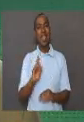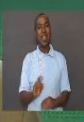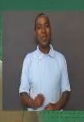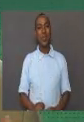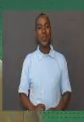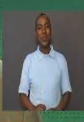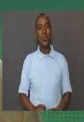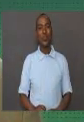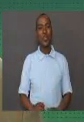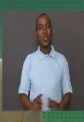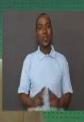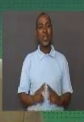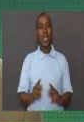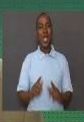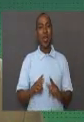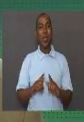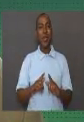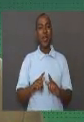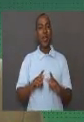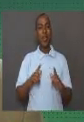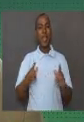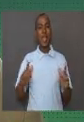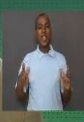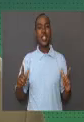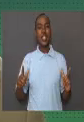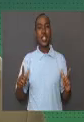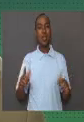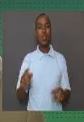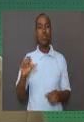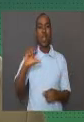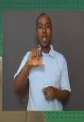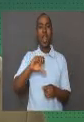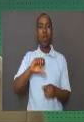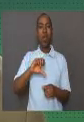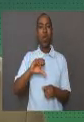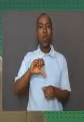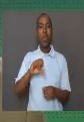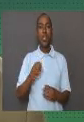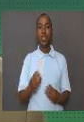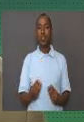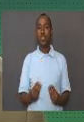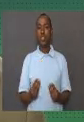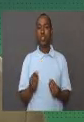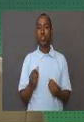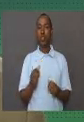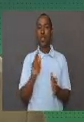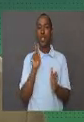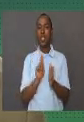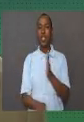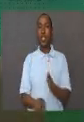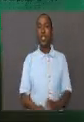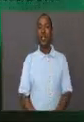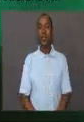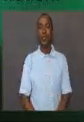A large amount of alcohol is poisonous to yeast, as it is to people.